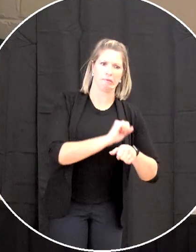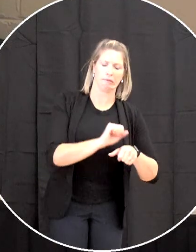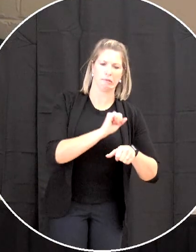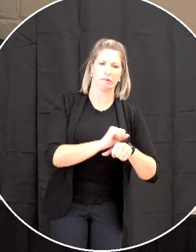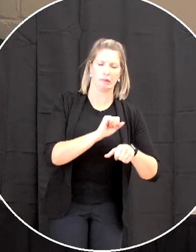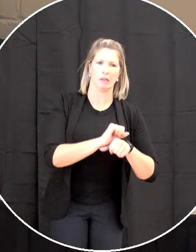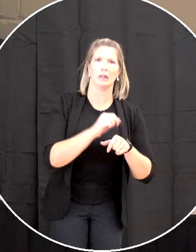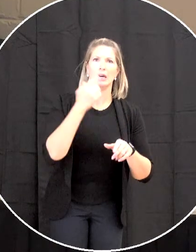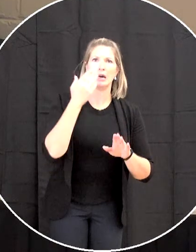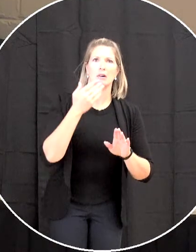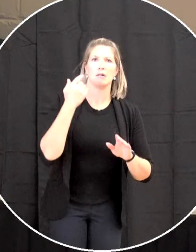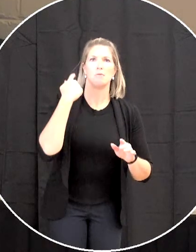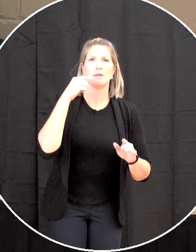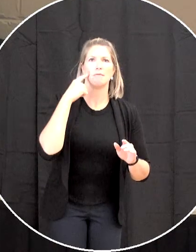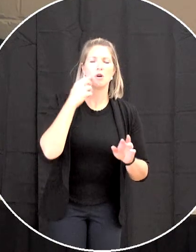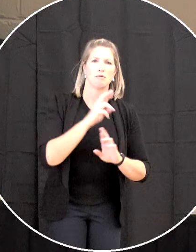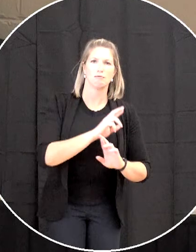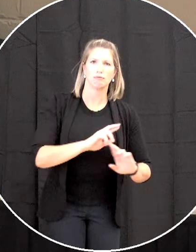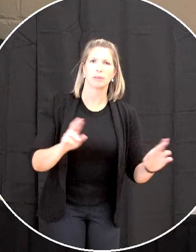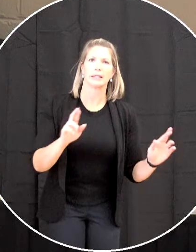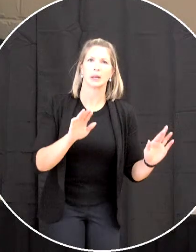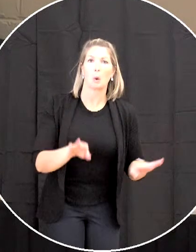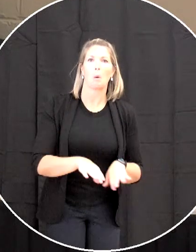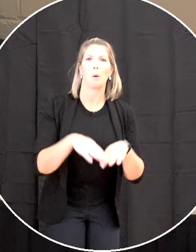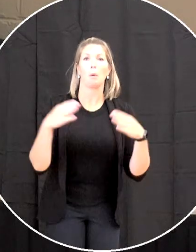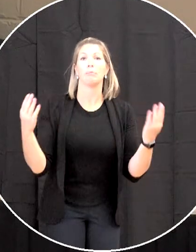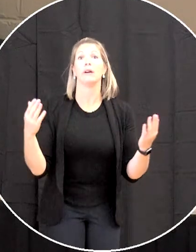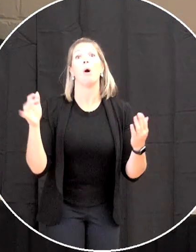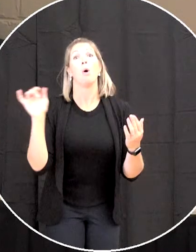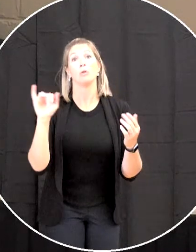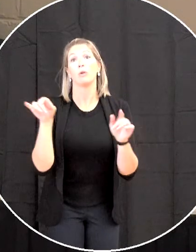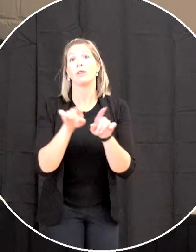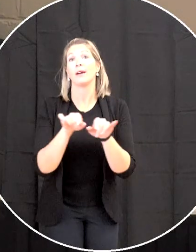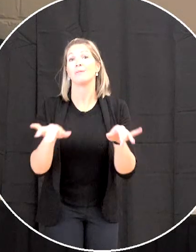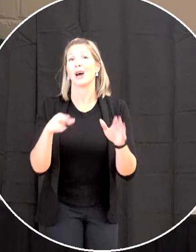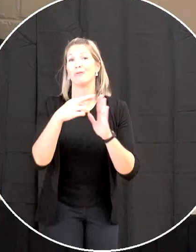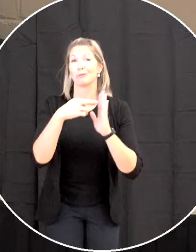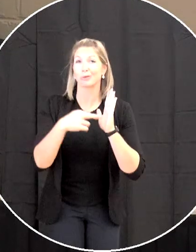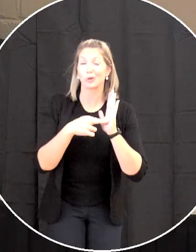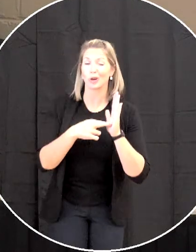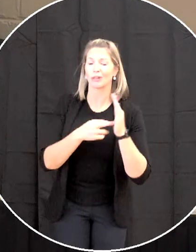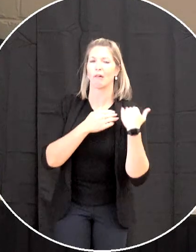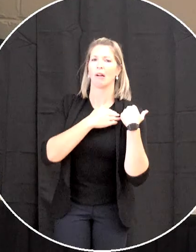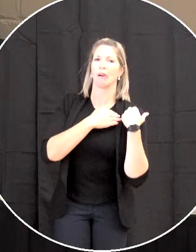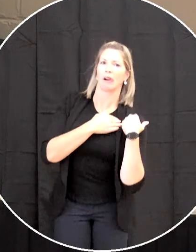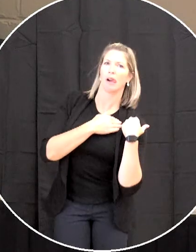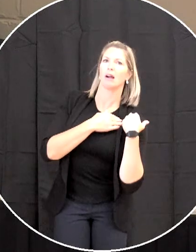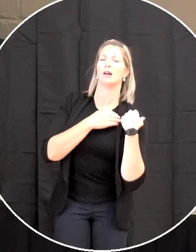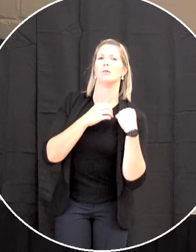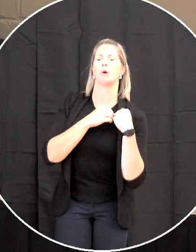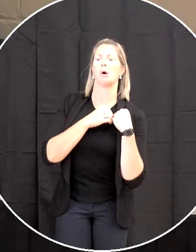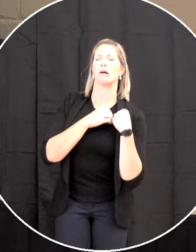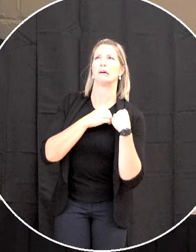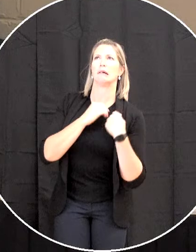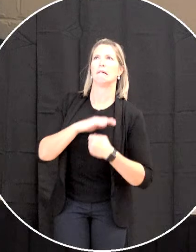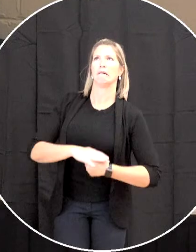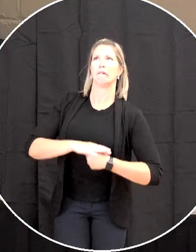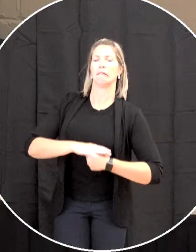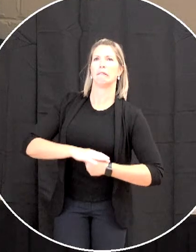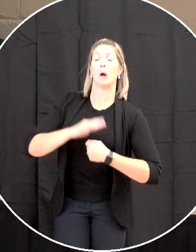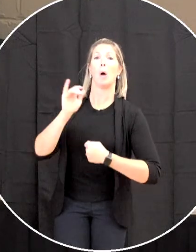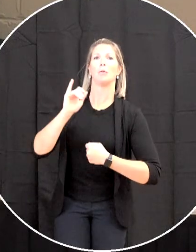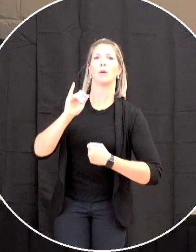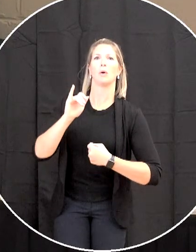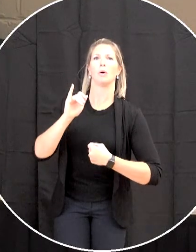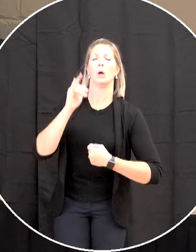where there are guidelines and rules that have been placed on us that make the start of school this year very distinctly different